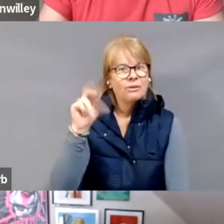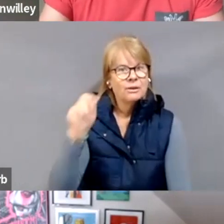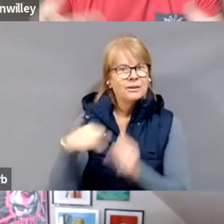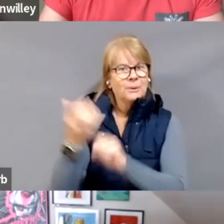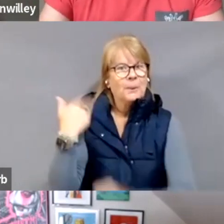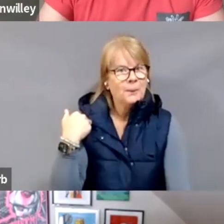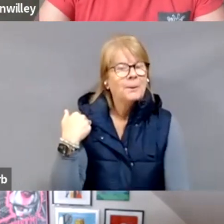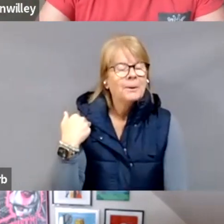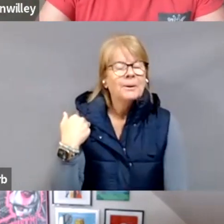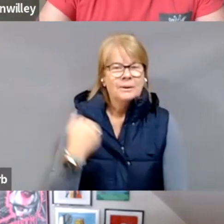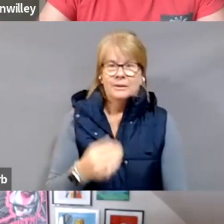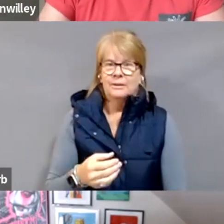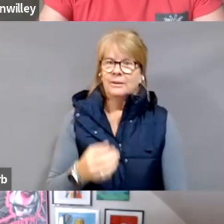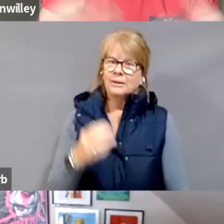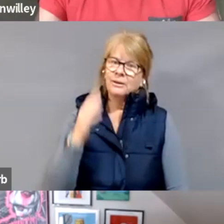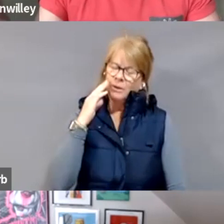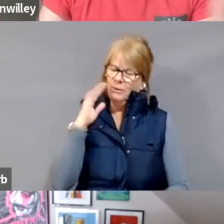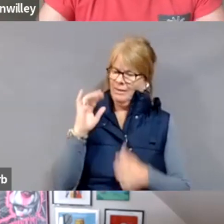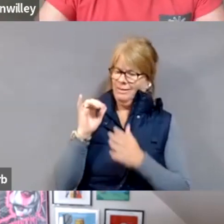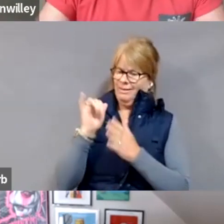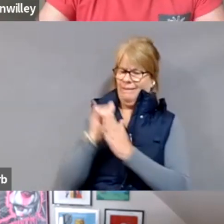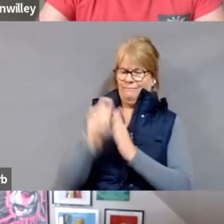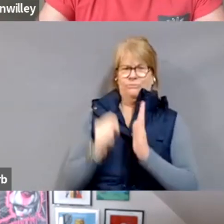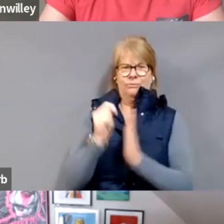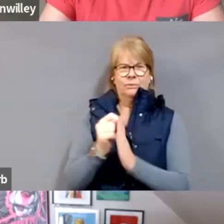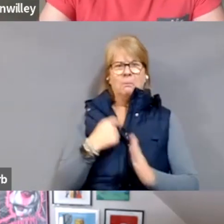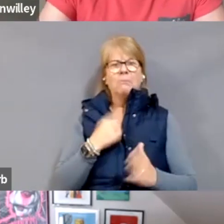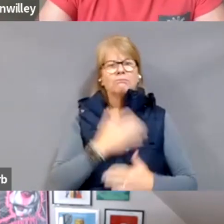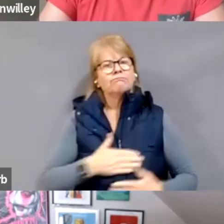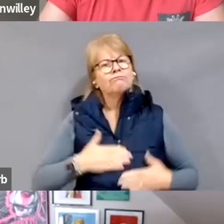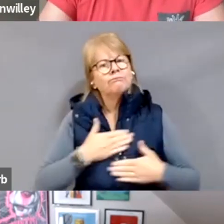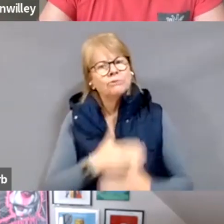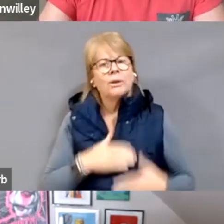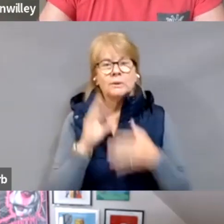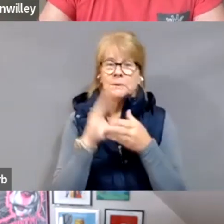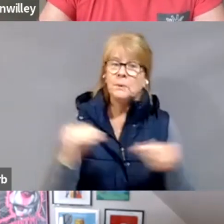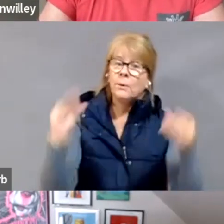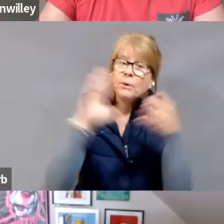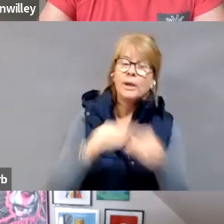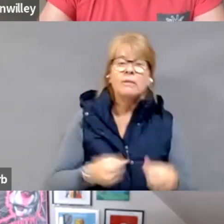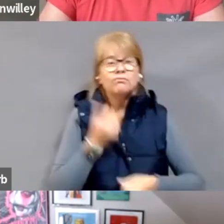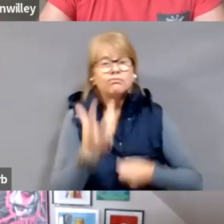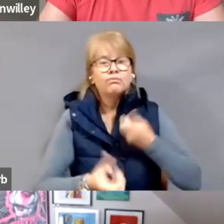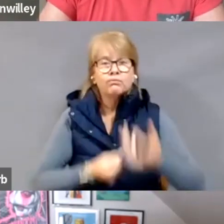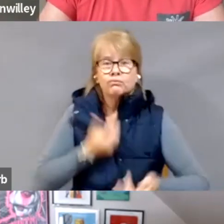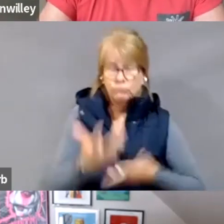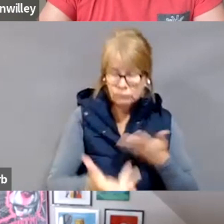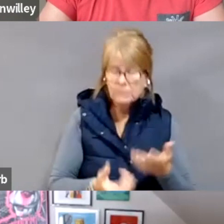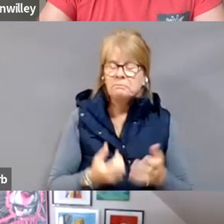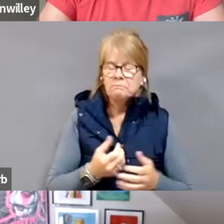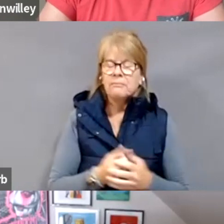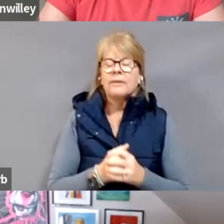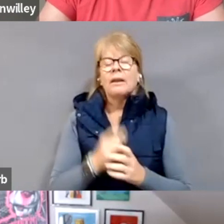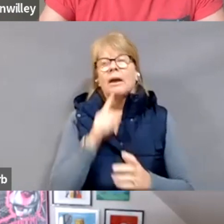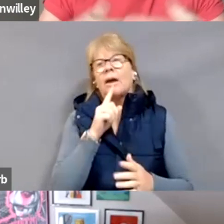idea. I enjoyed the idea of storytelling. I really enjoyed what